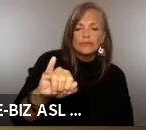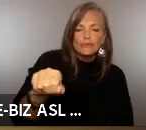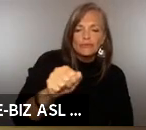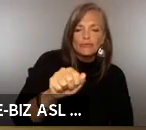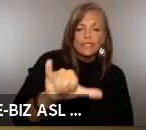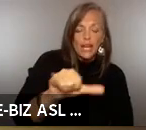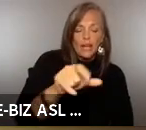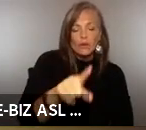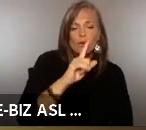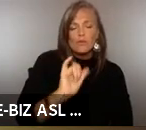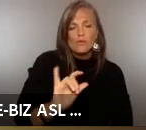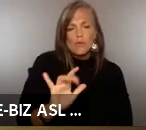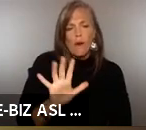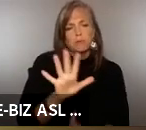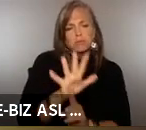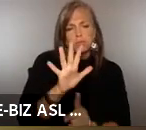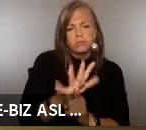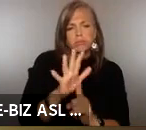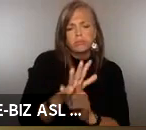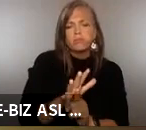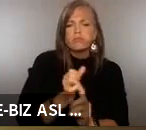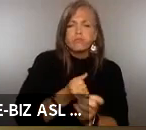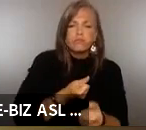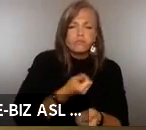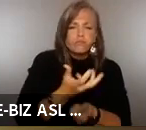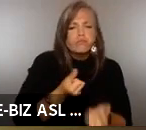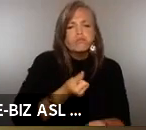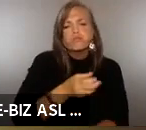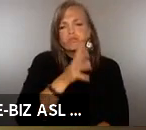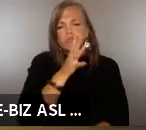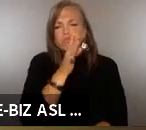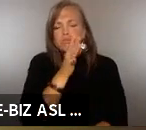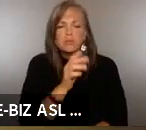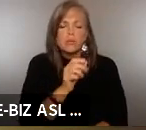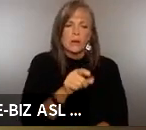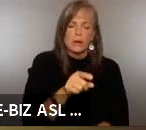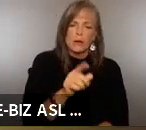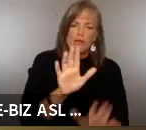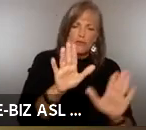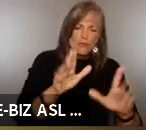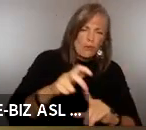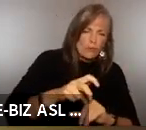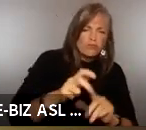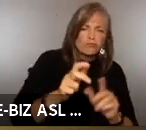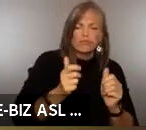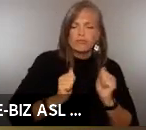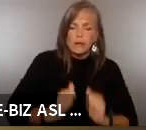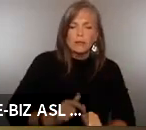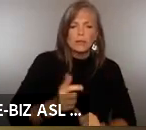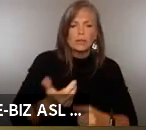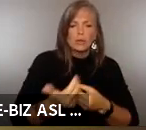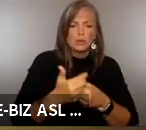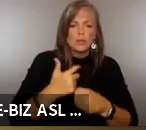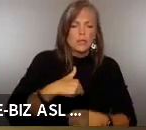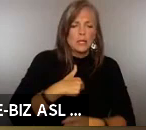artist in our community. You are a great actor. You joined us on Cuckoo's Nest. You're my chief and forever will be.